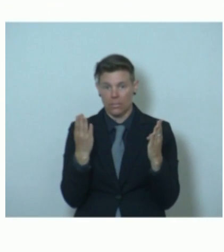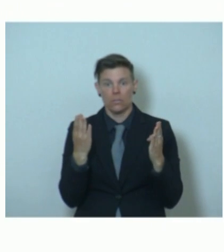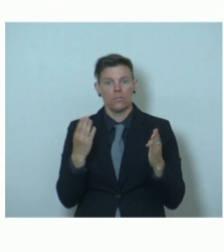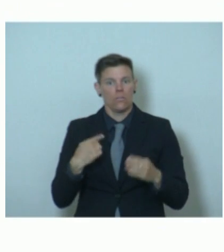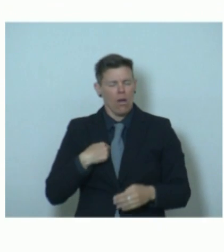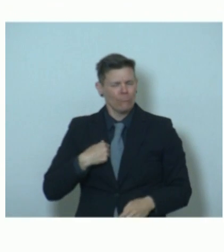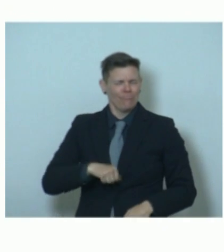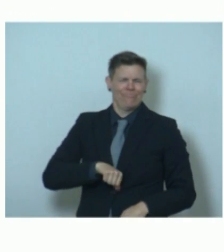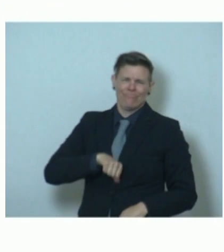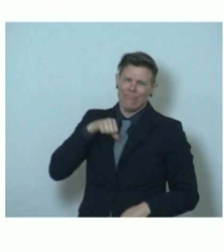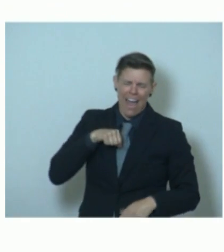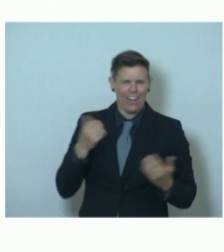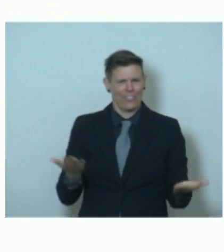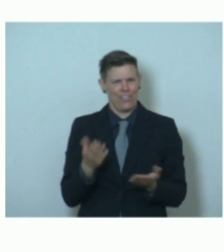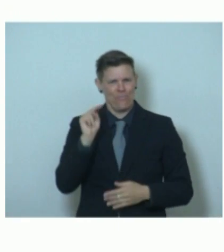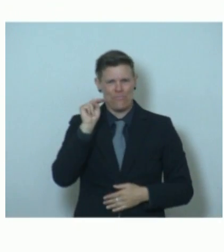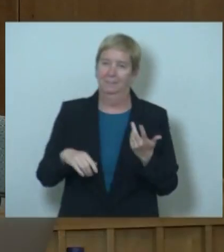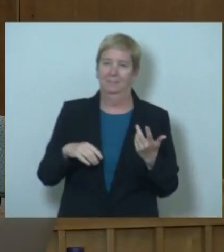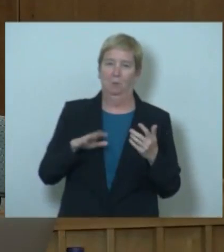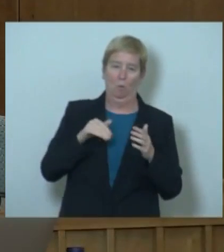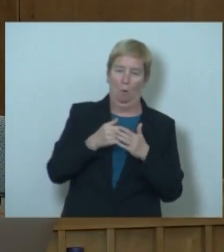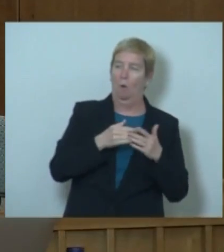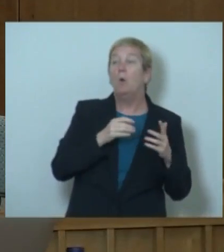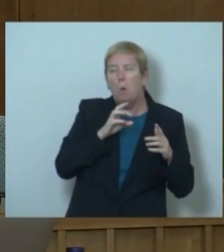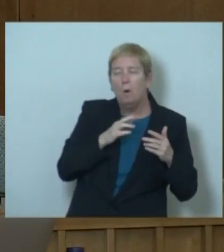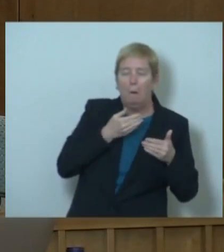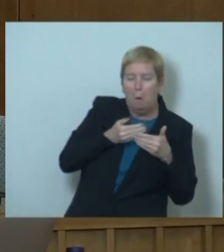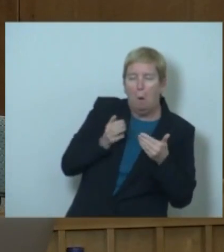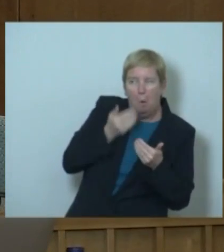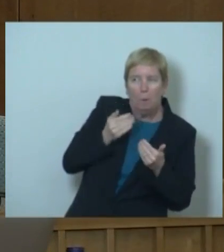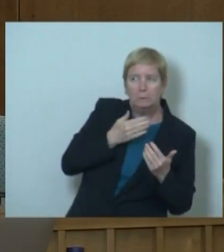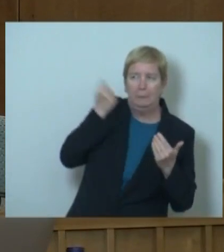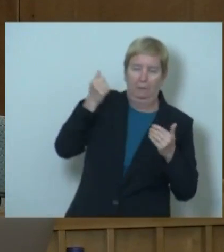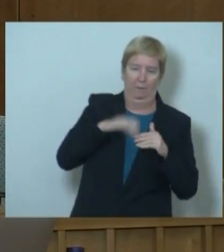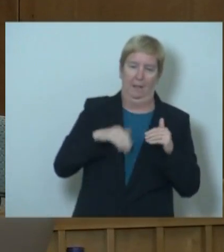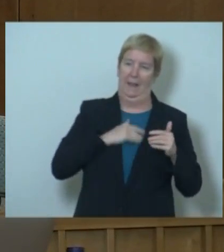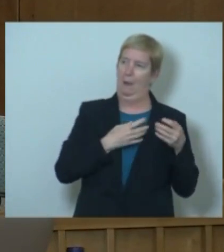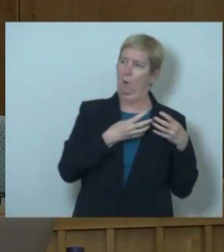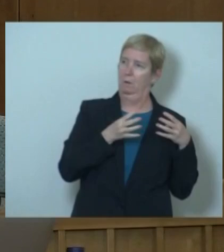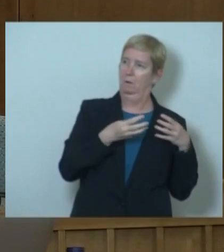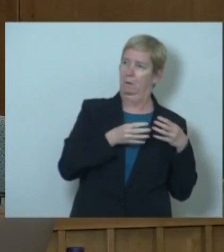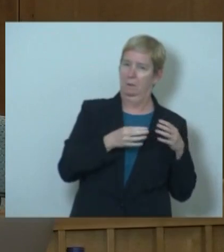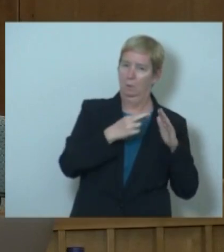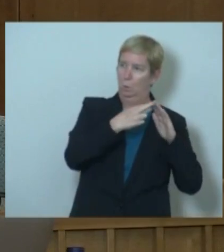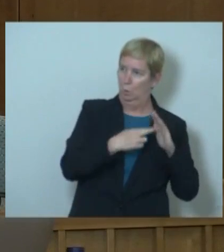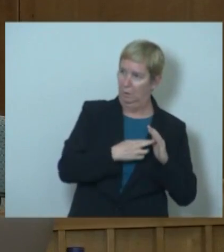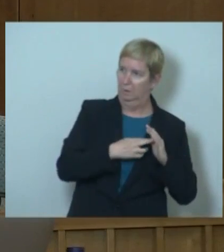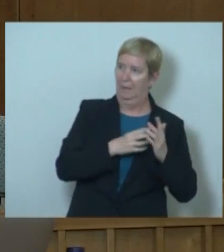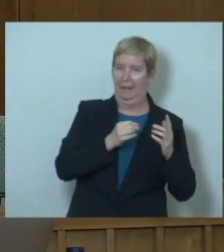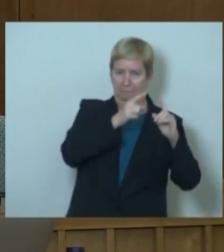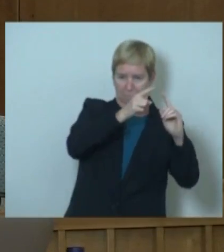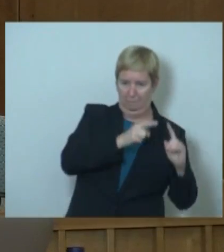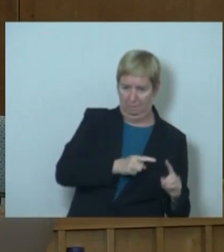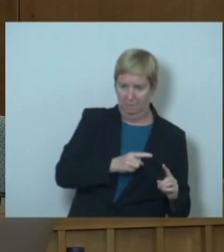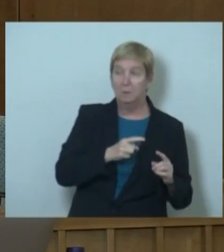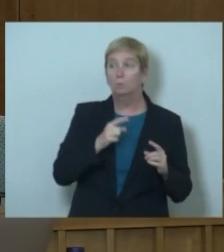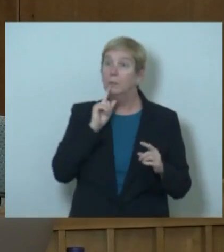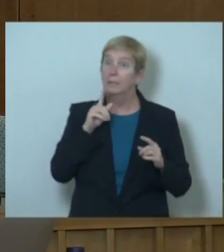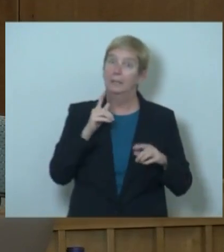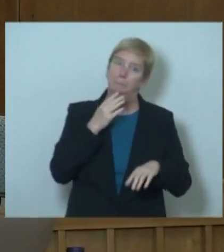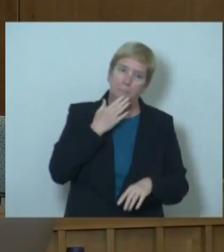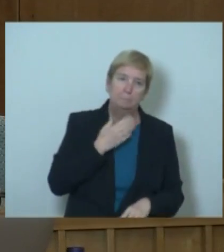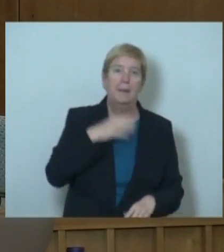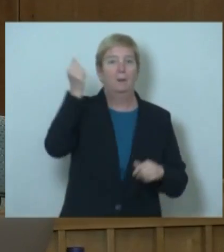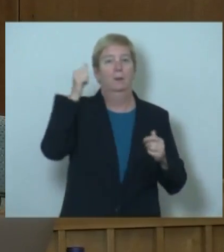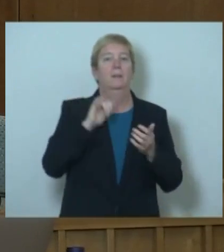meeting CDC guidelines to reopen. We've set stricter standards for ourselves than others have said, and that's why we're green